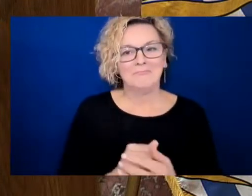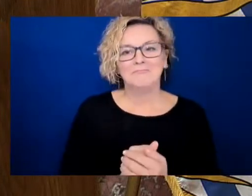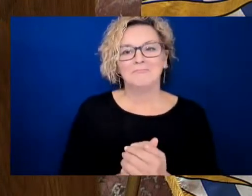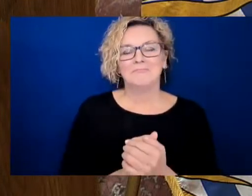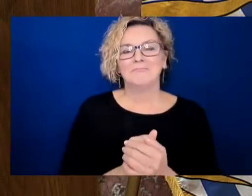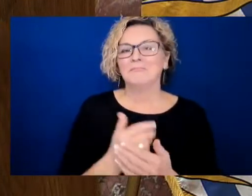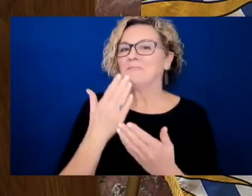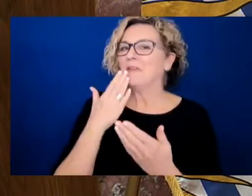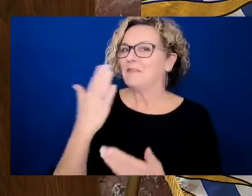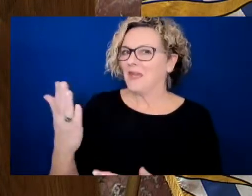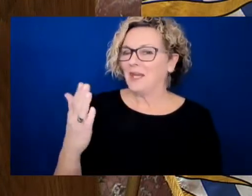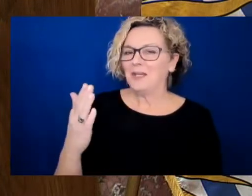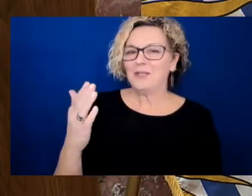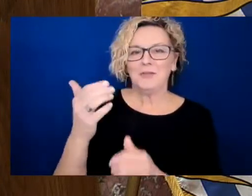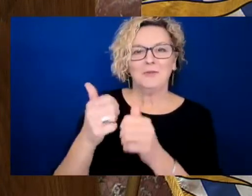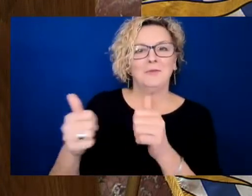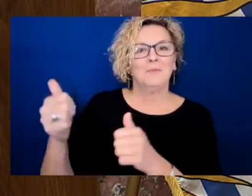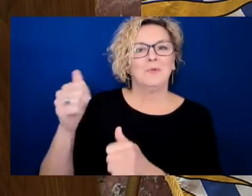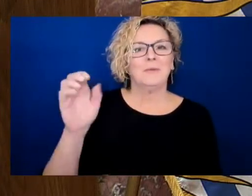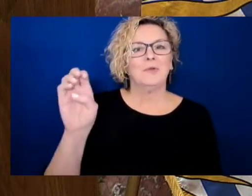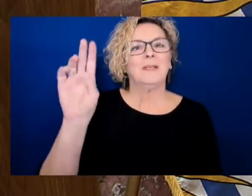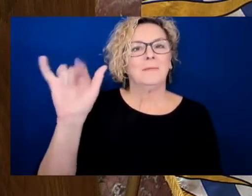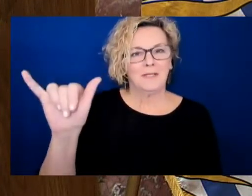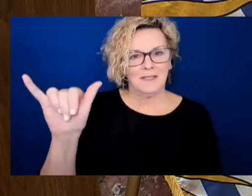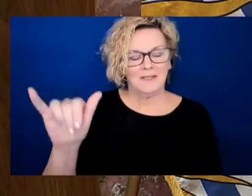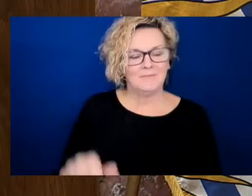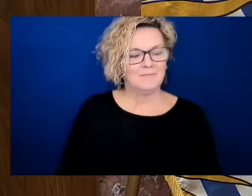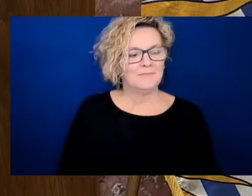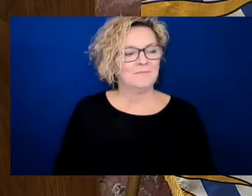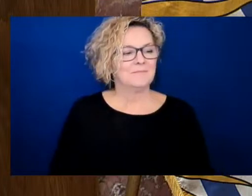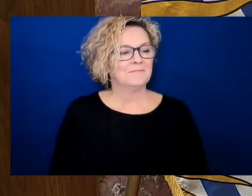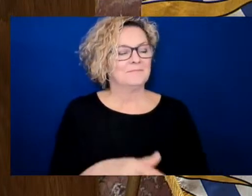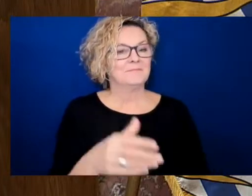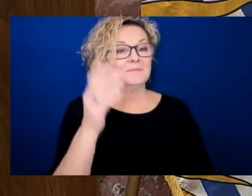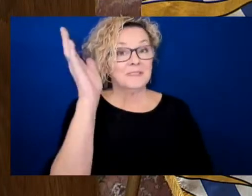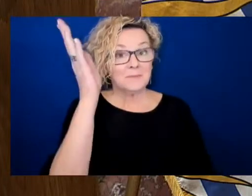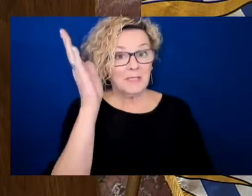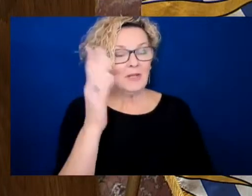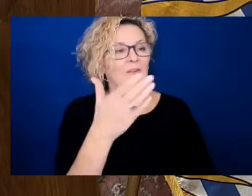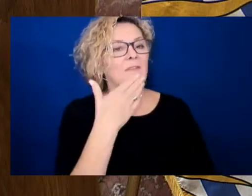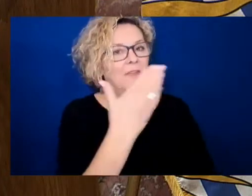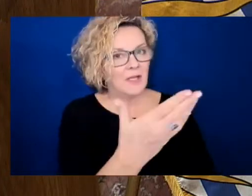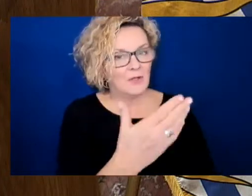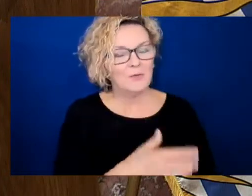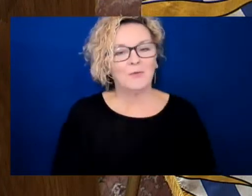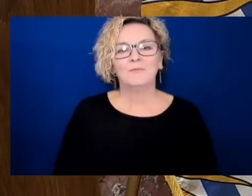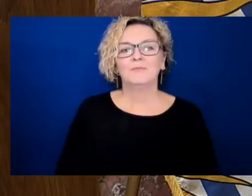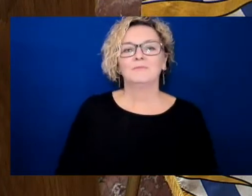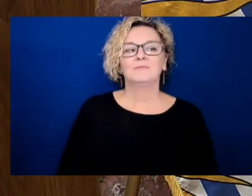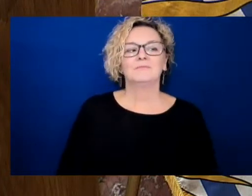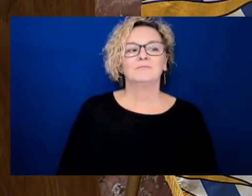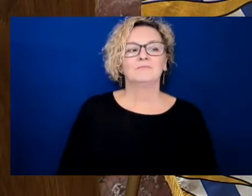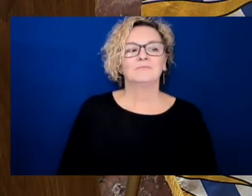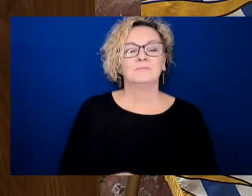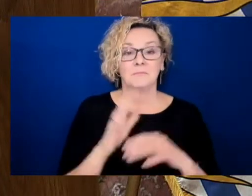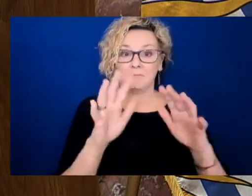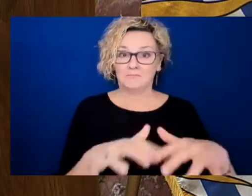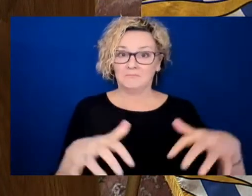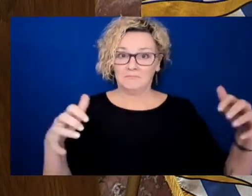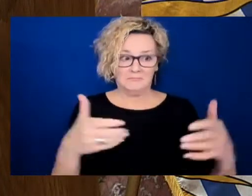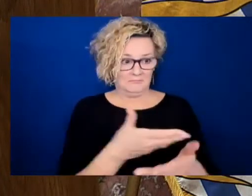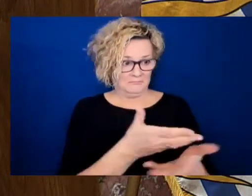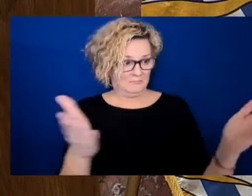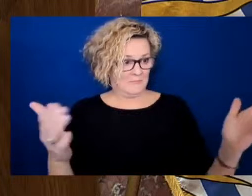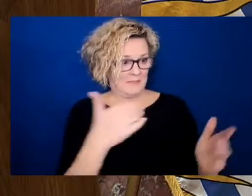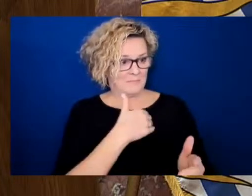invitation. Mr. Speaker, thank you. And members of this House, thank you for all the work you do. And